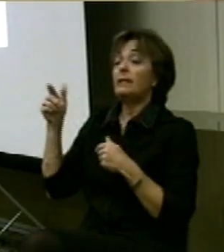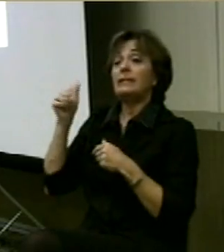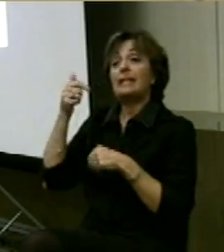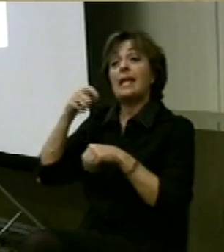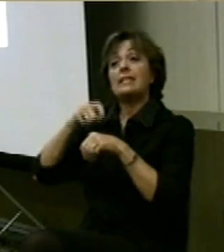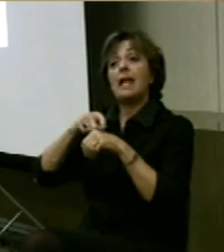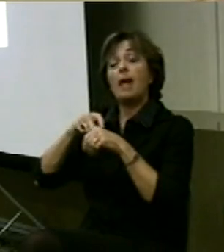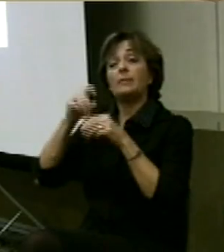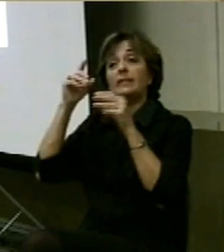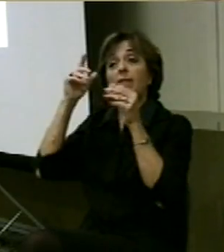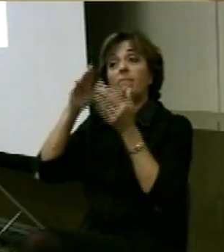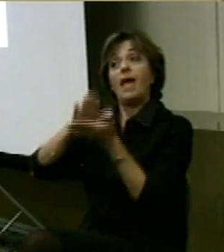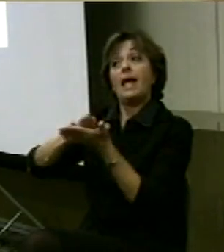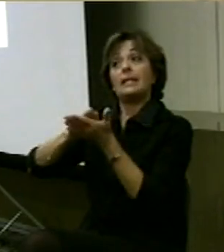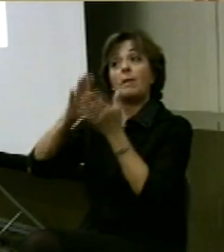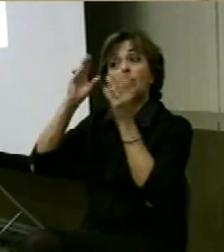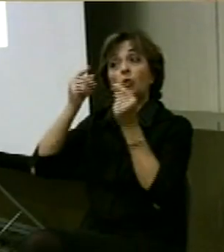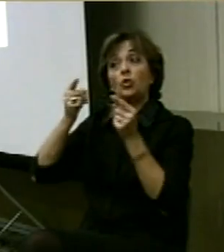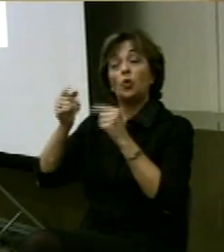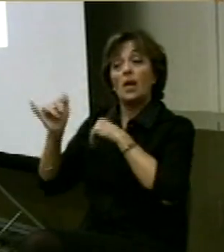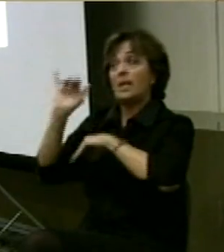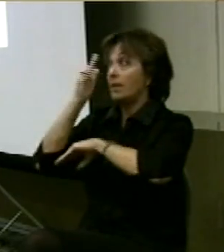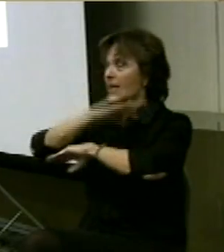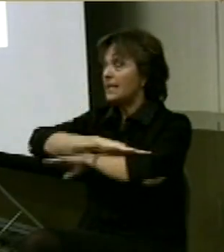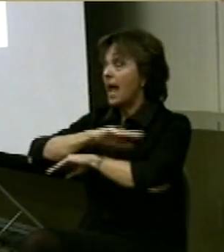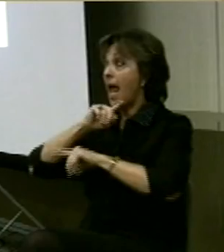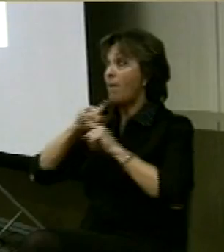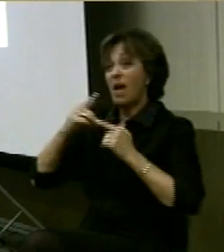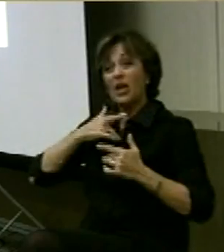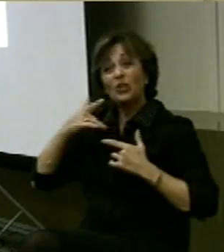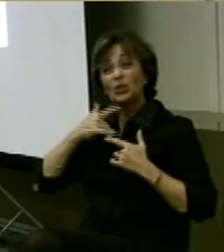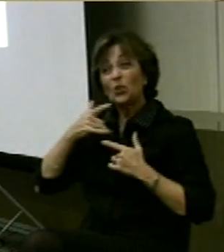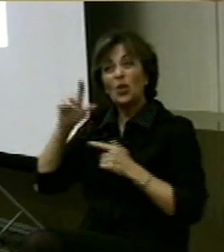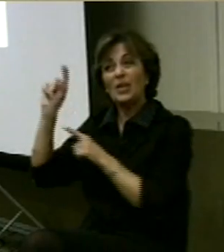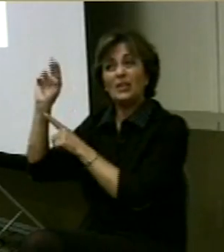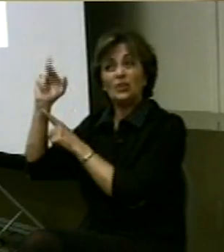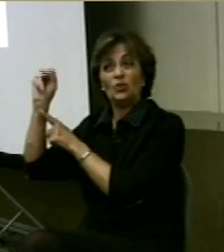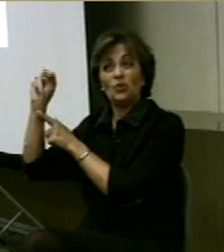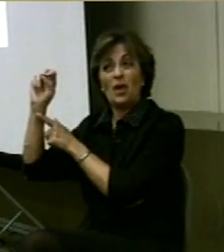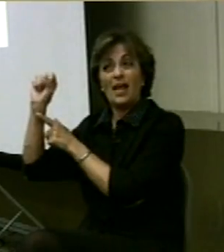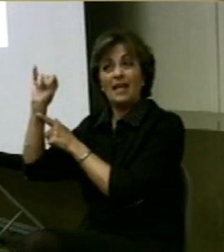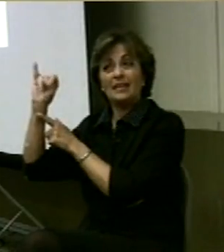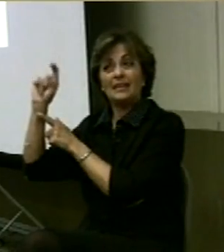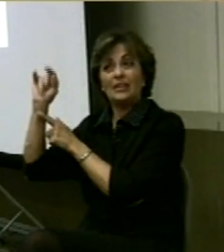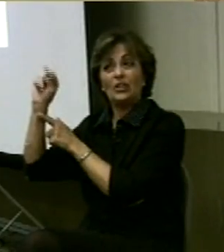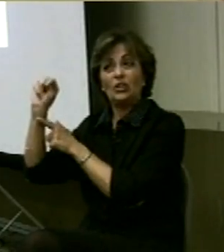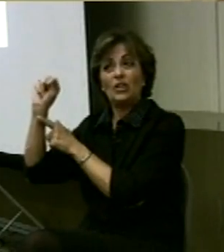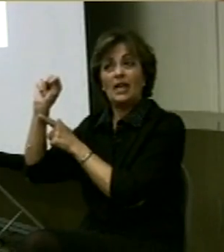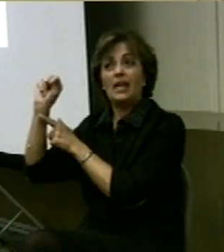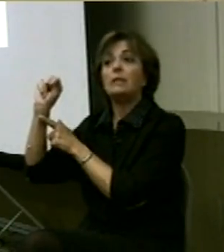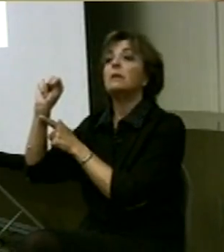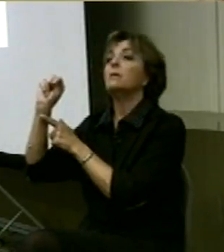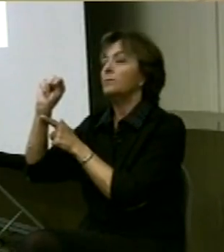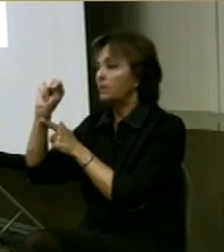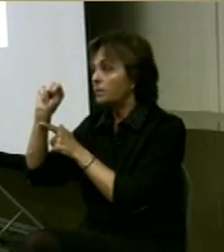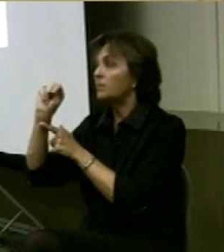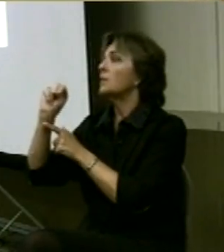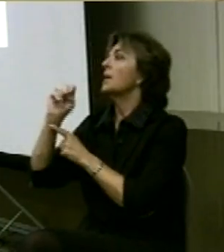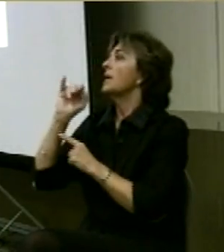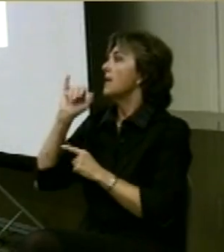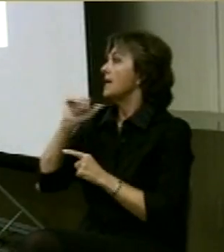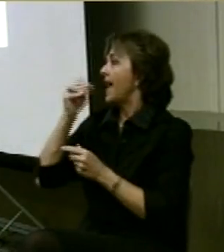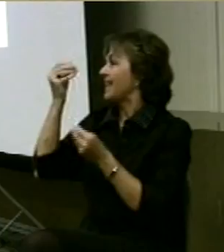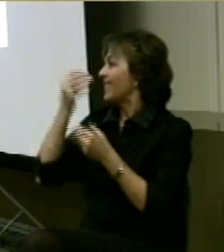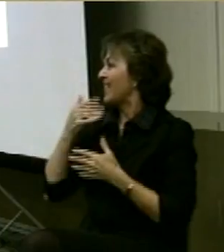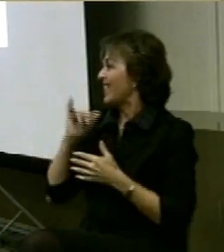instruction throughout the day, but the big concern was transition, those 10 chunks throughout the day were not giving us the information that we